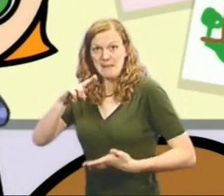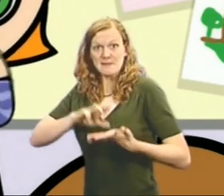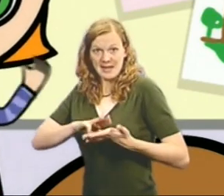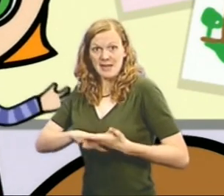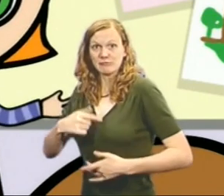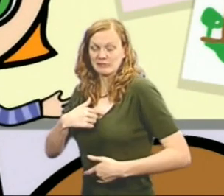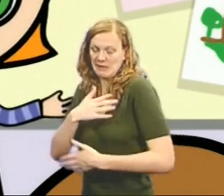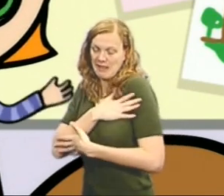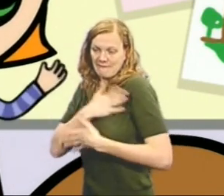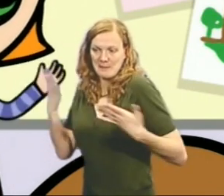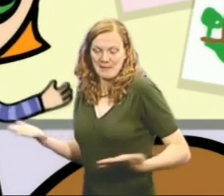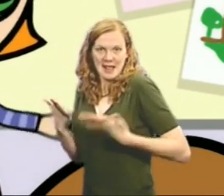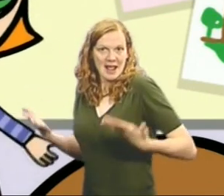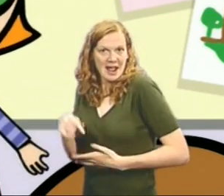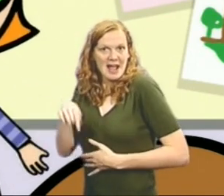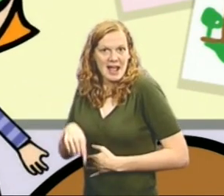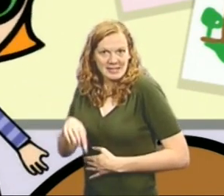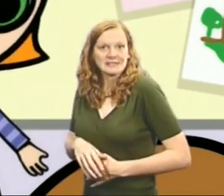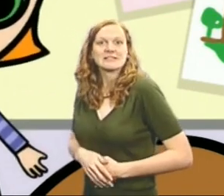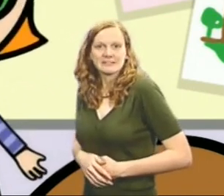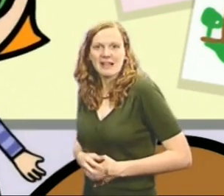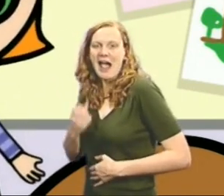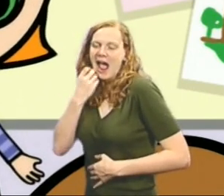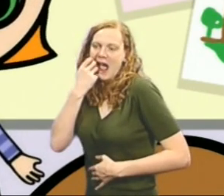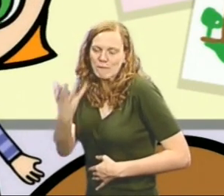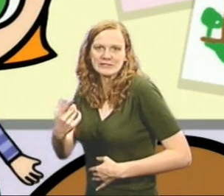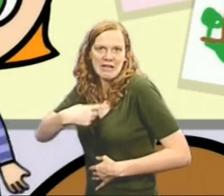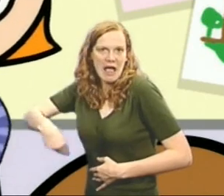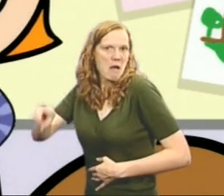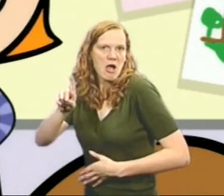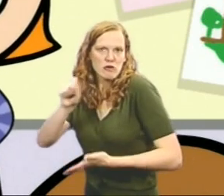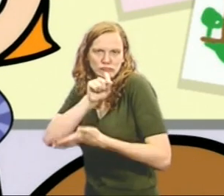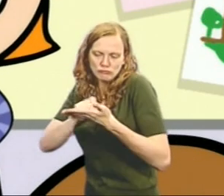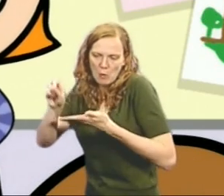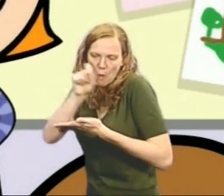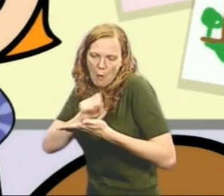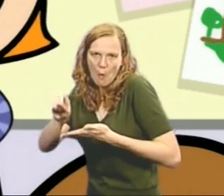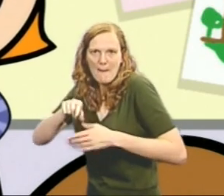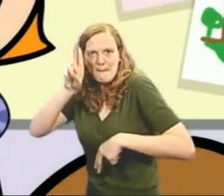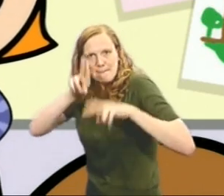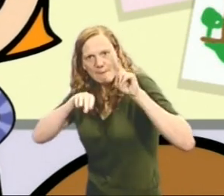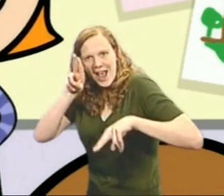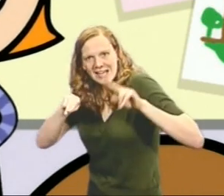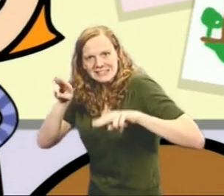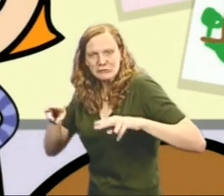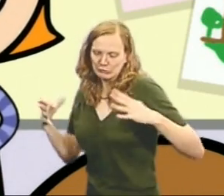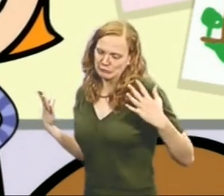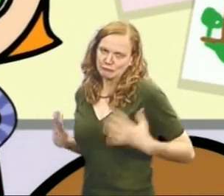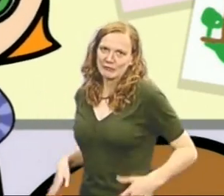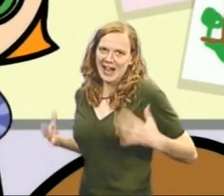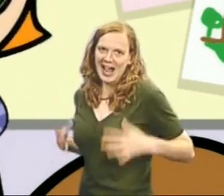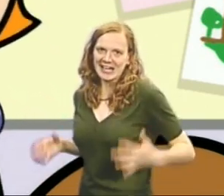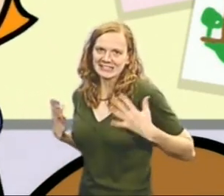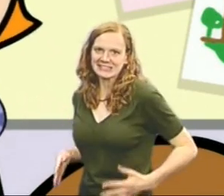I love to play at Jarm Playgroup every day. Drawing, painting, dressing up